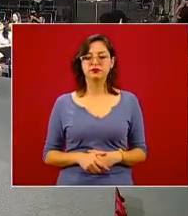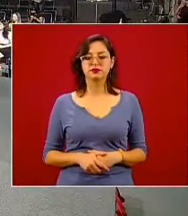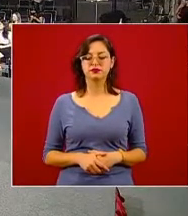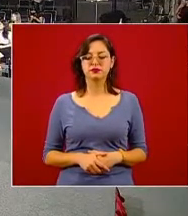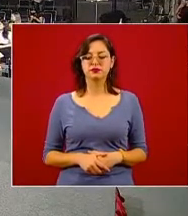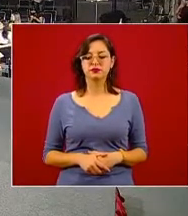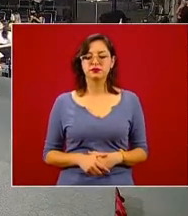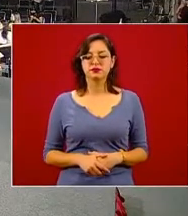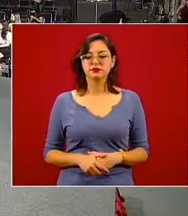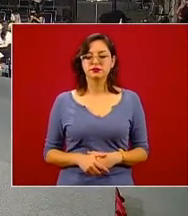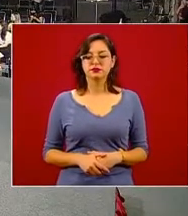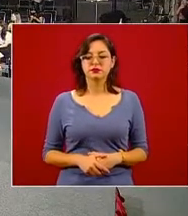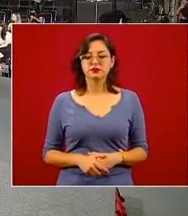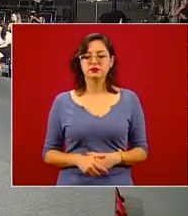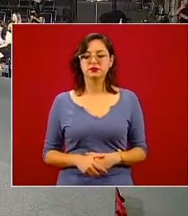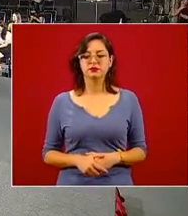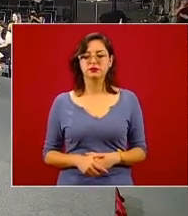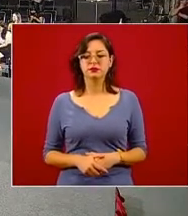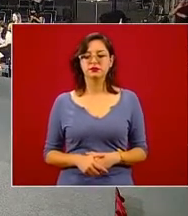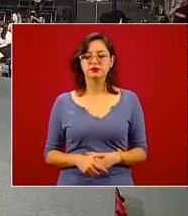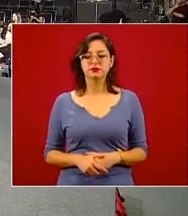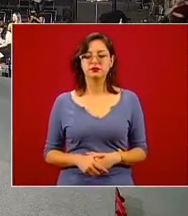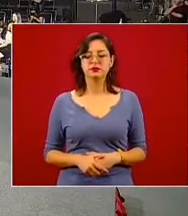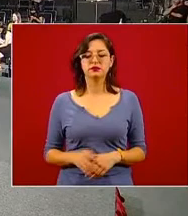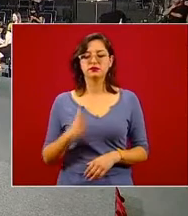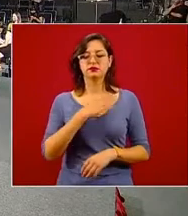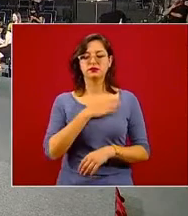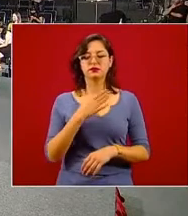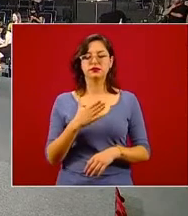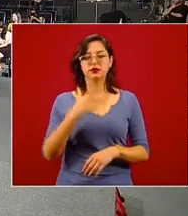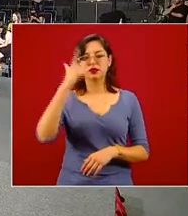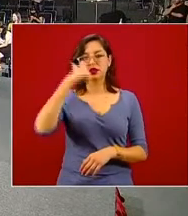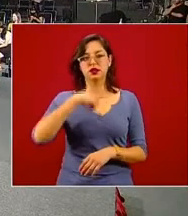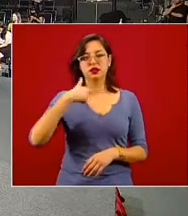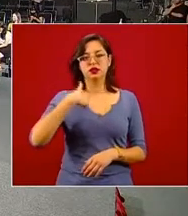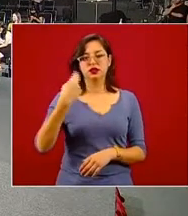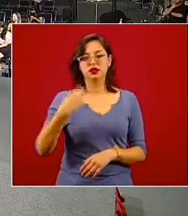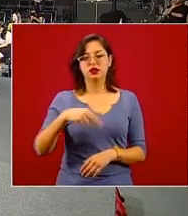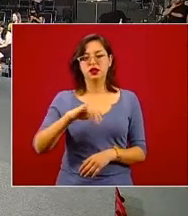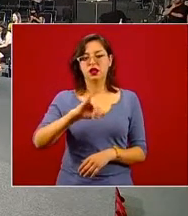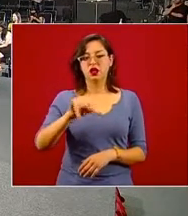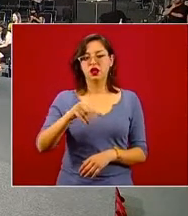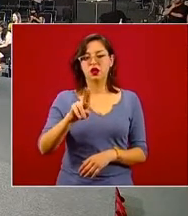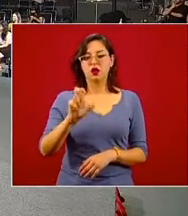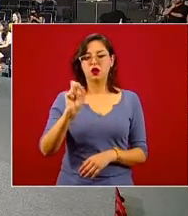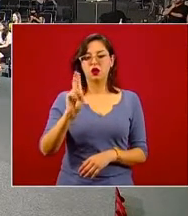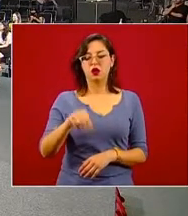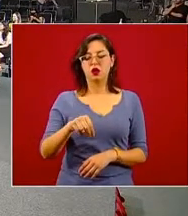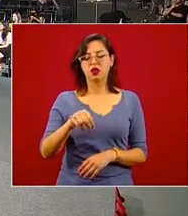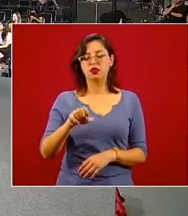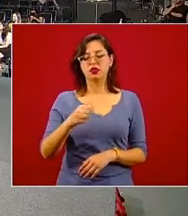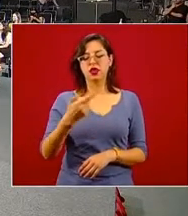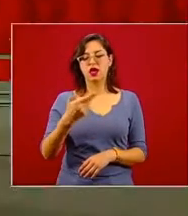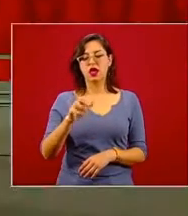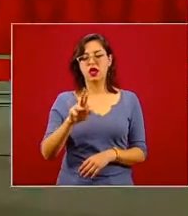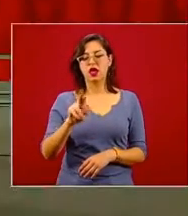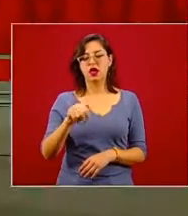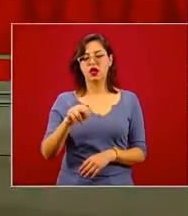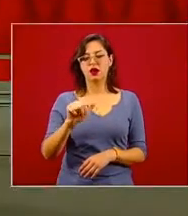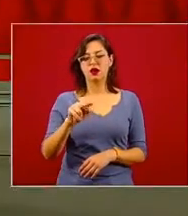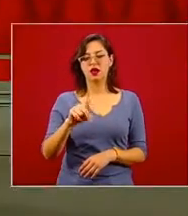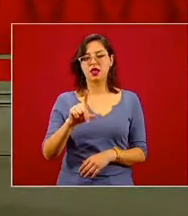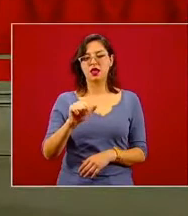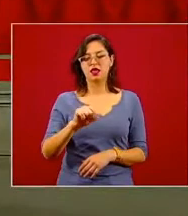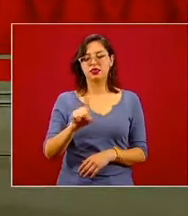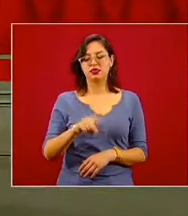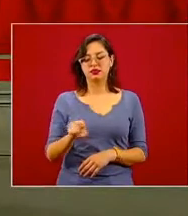to decrease as well. Buenas noches. Juan Hernández del Alberto, and then Proyecto you too, Gaspay please. de Grupo Cantón. Bueno, este es un caso que Good